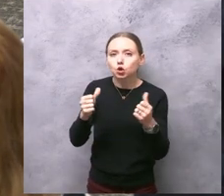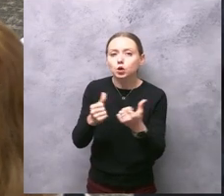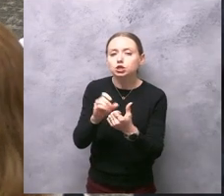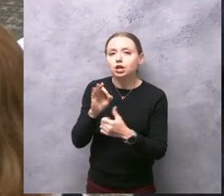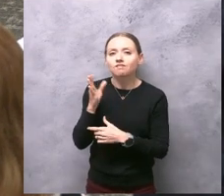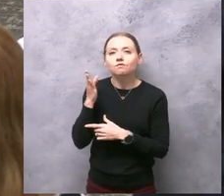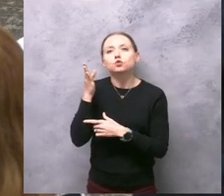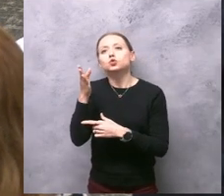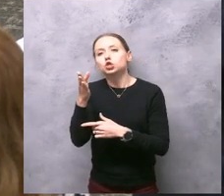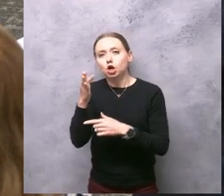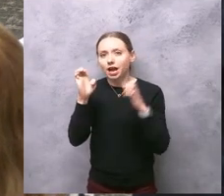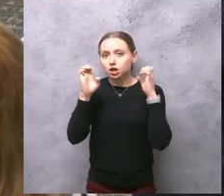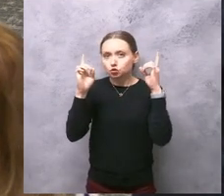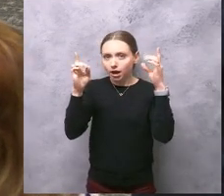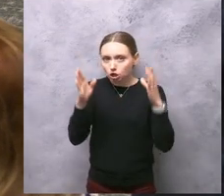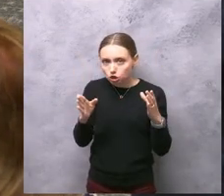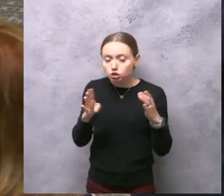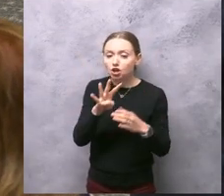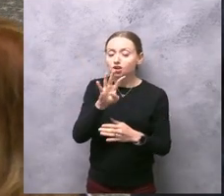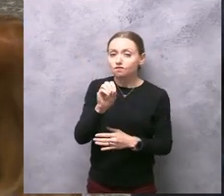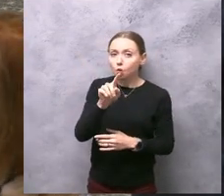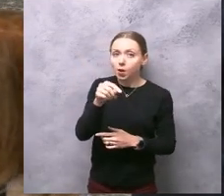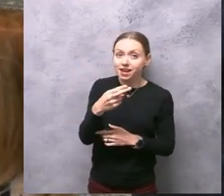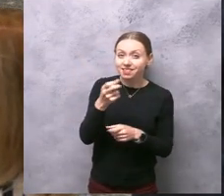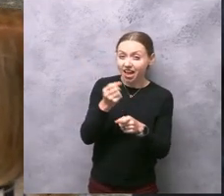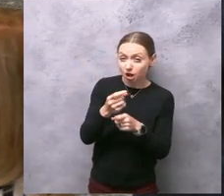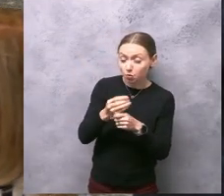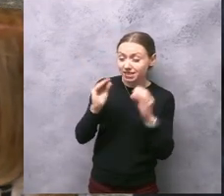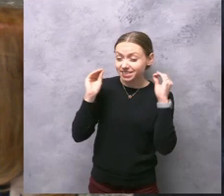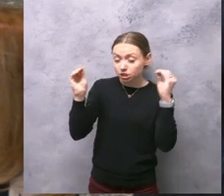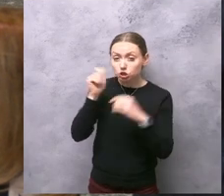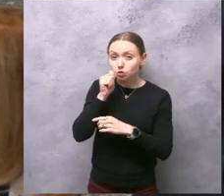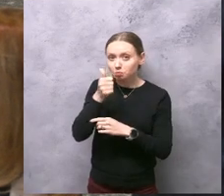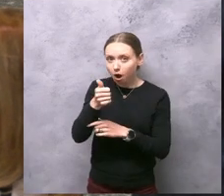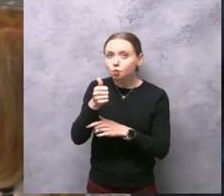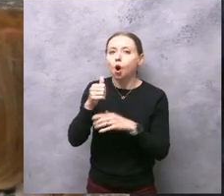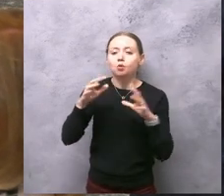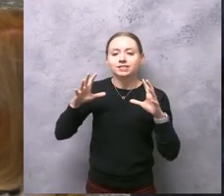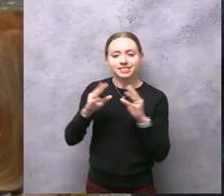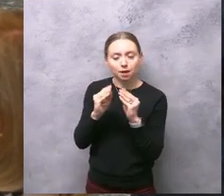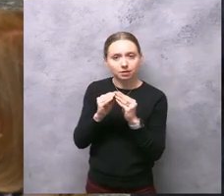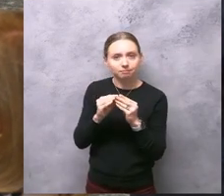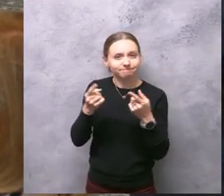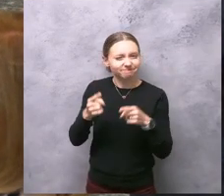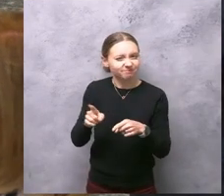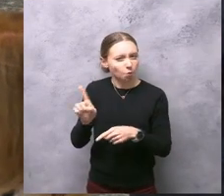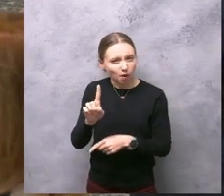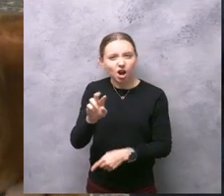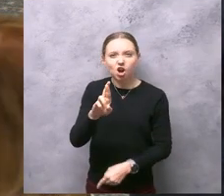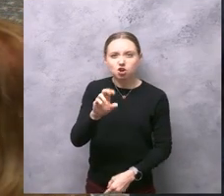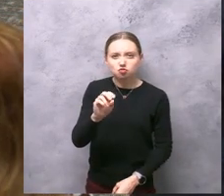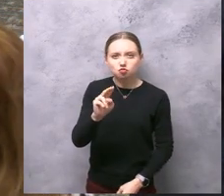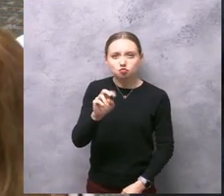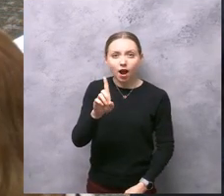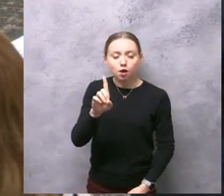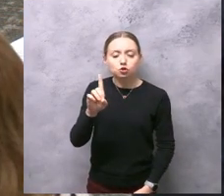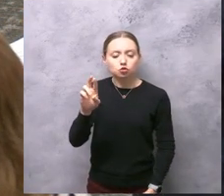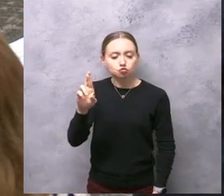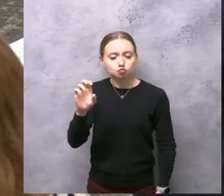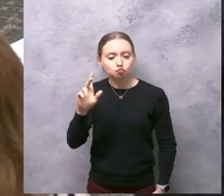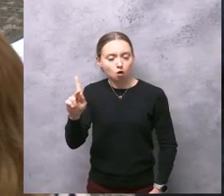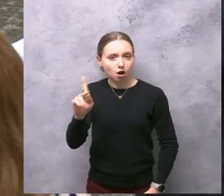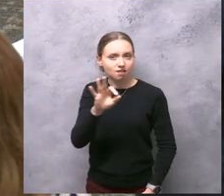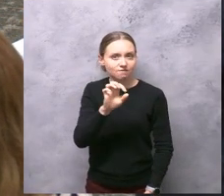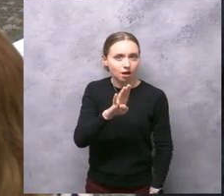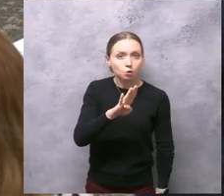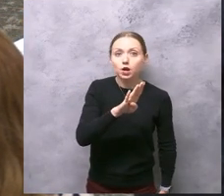TAFE, 40th Annual Teach Tomorrow Summit, held in Round Rock, Texas on February 28 through March the